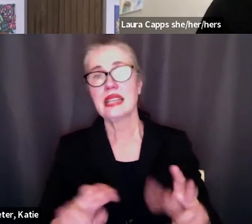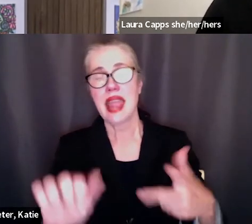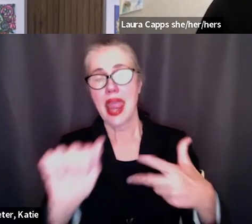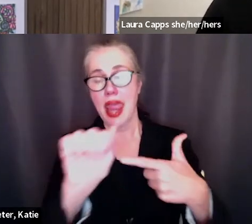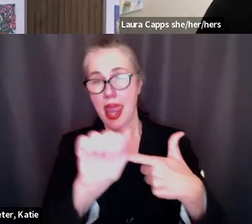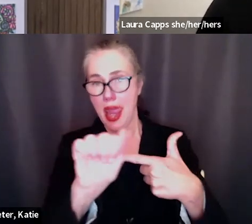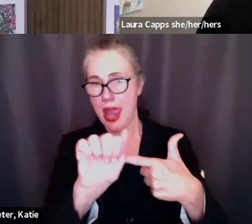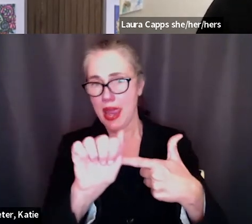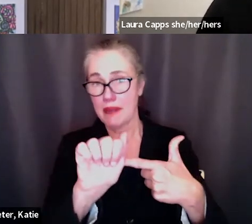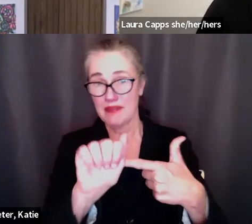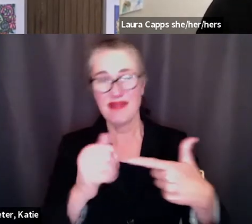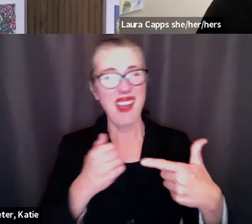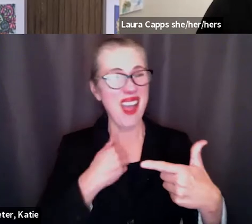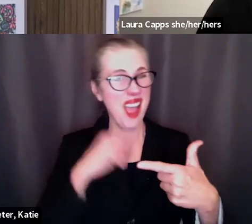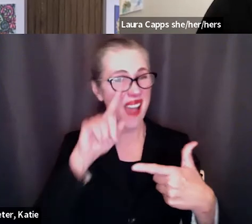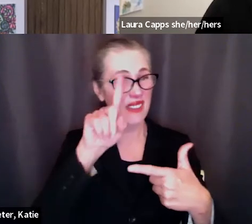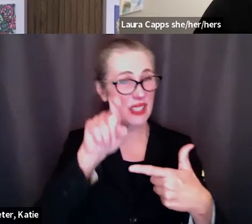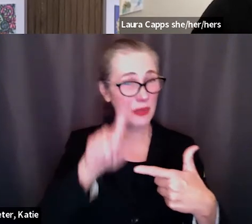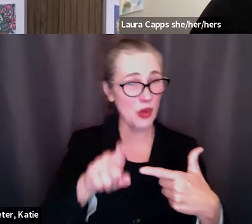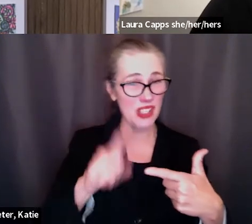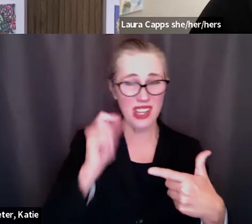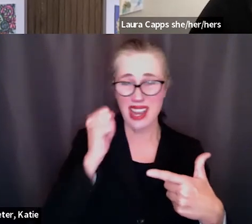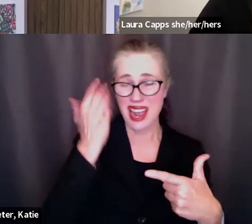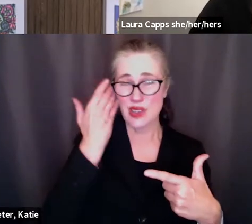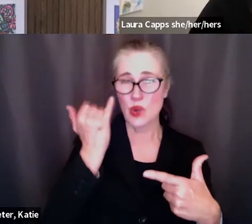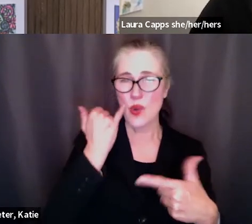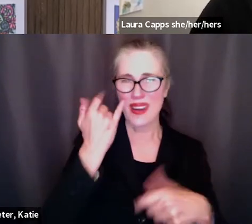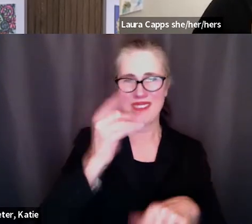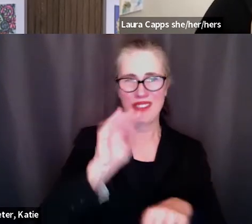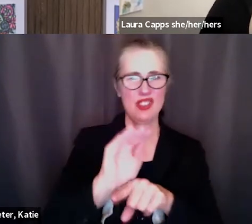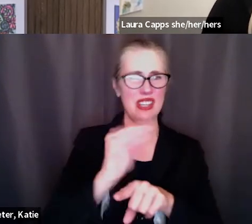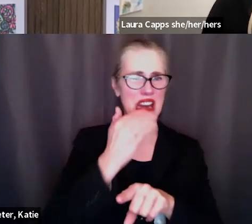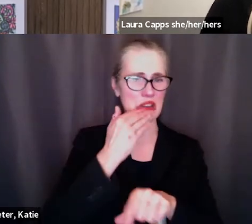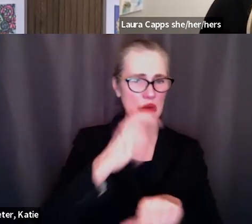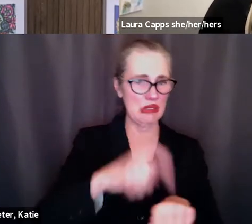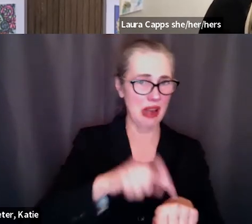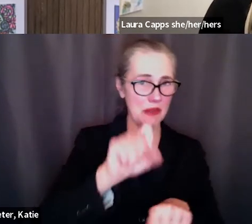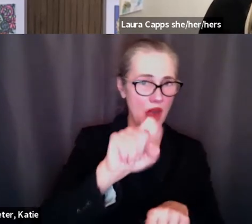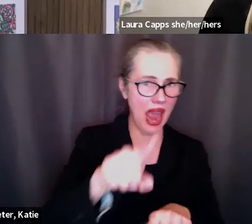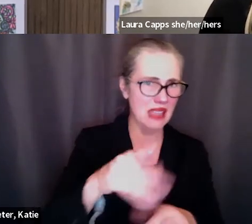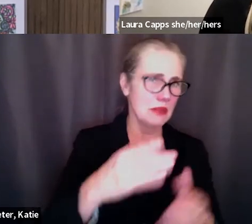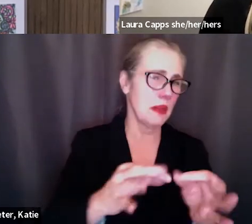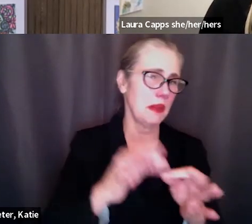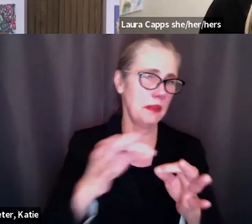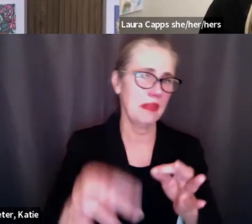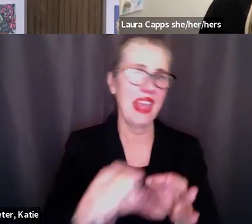to ask but i would lean for those two to be further considered